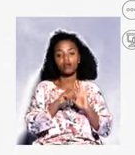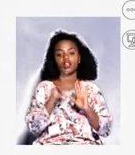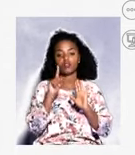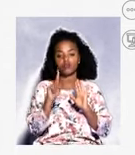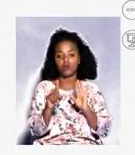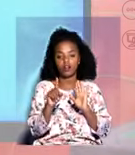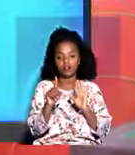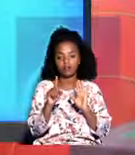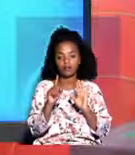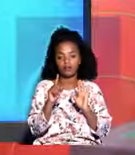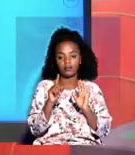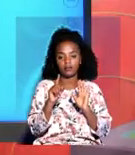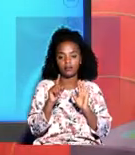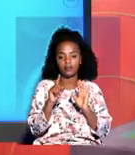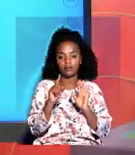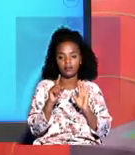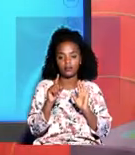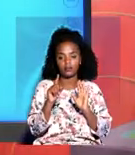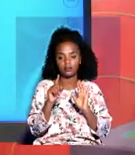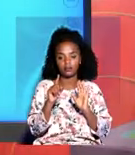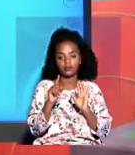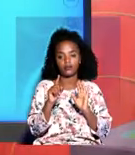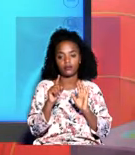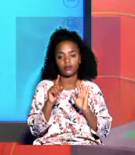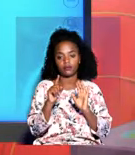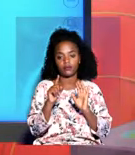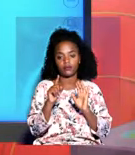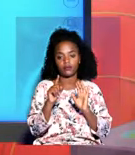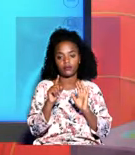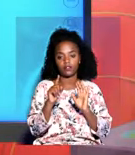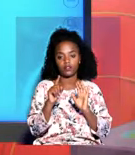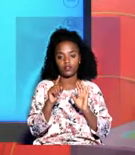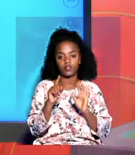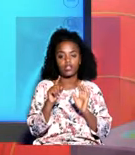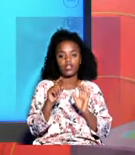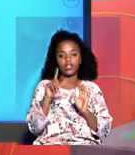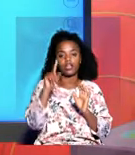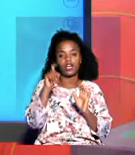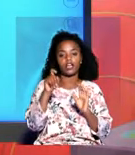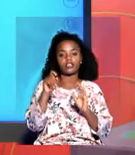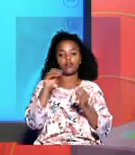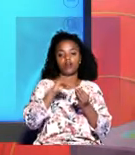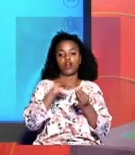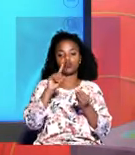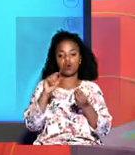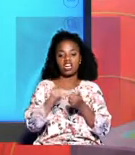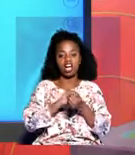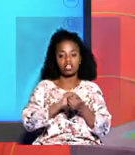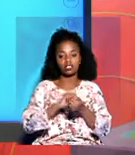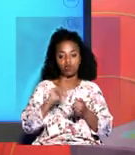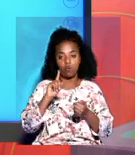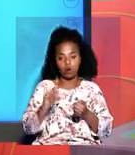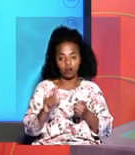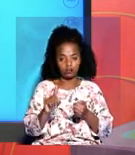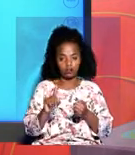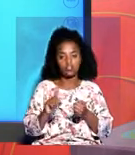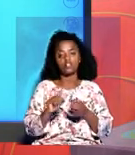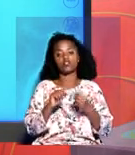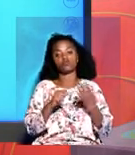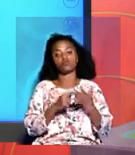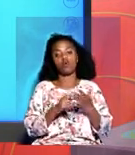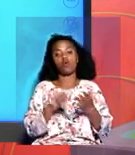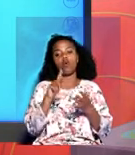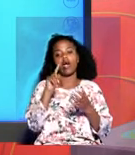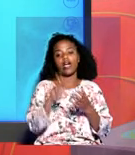1. So you have x minus 1. This cancels 1 of x plus 1. Therefore, you will have